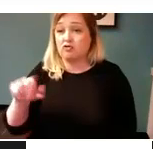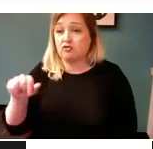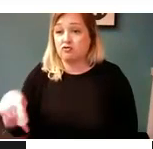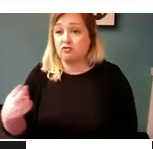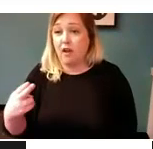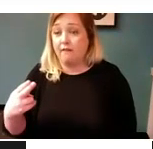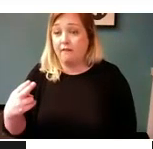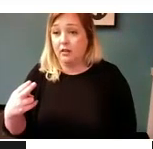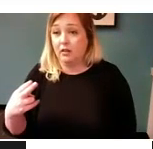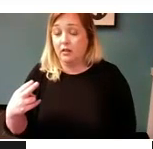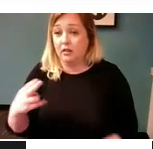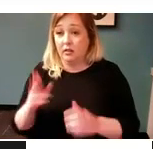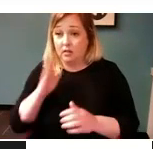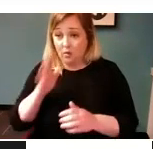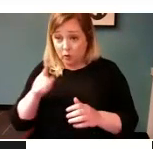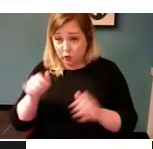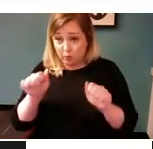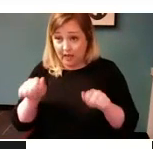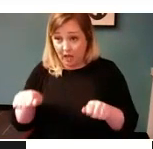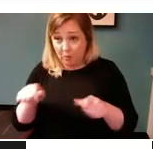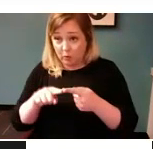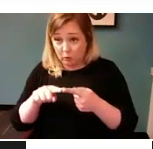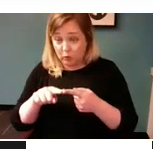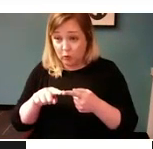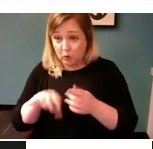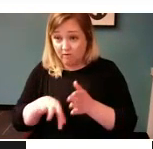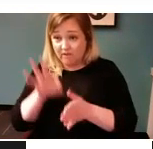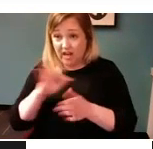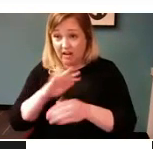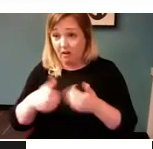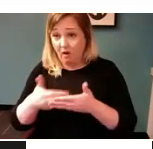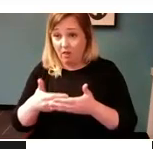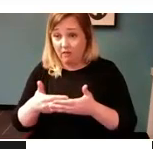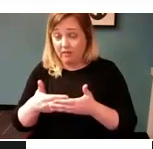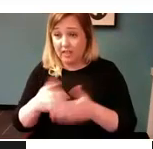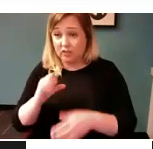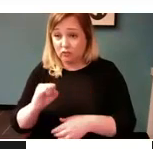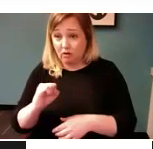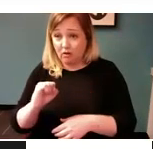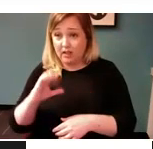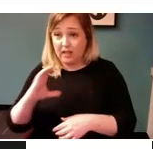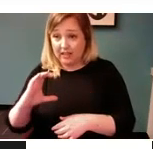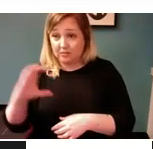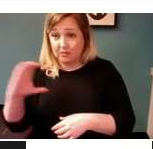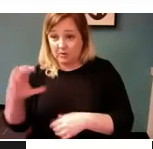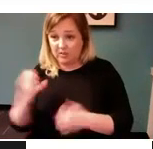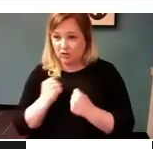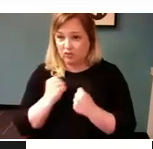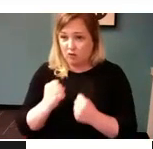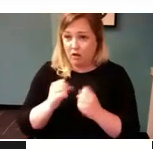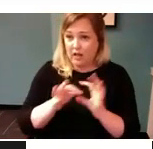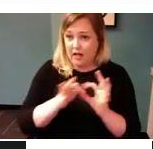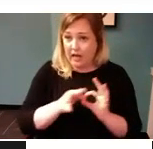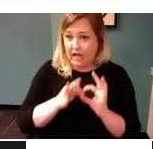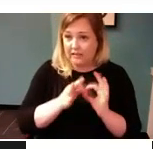able to find out all of those components? Anybody else of the 37 students in this